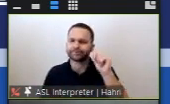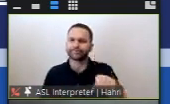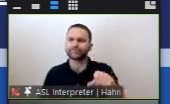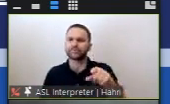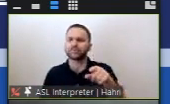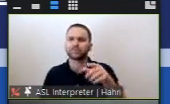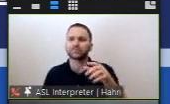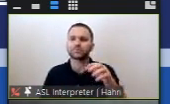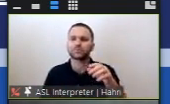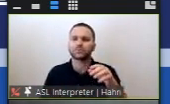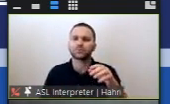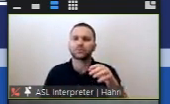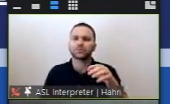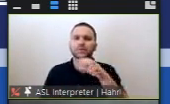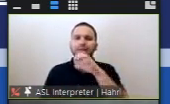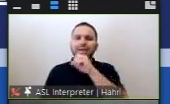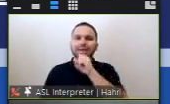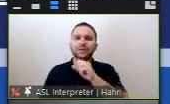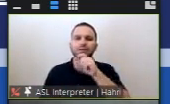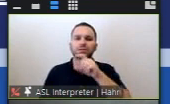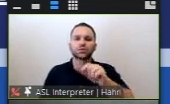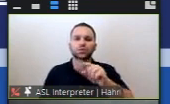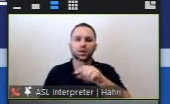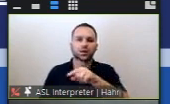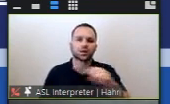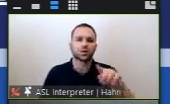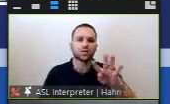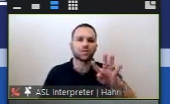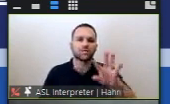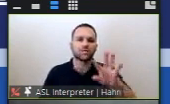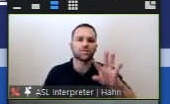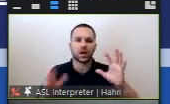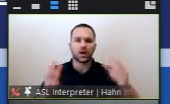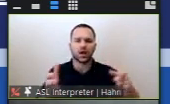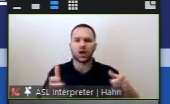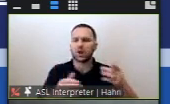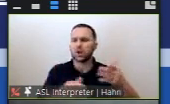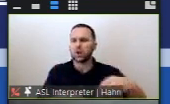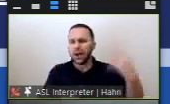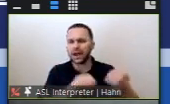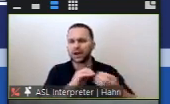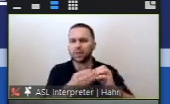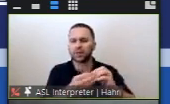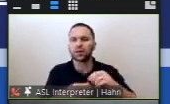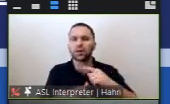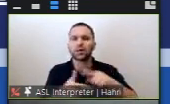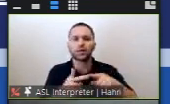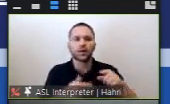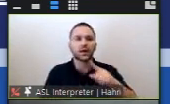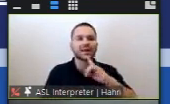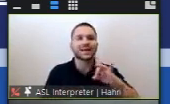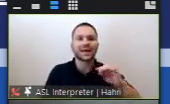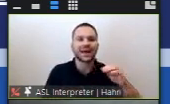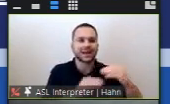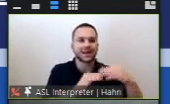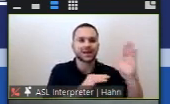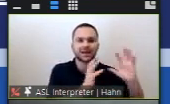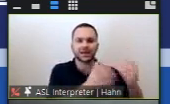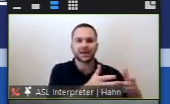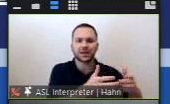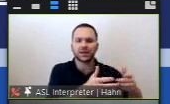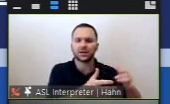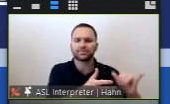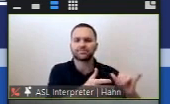overrepresentation from ages 20 through 49. I know you focused on ages 80 plus, but what do you think is happening here with